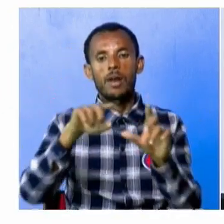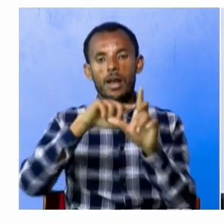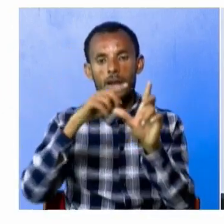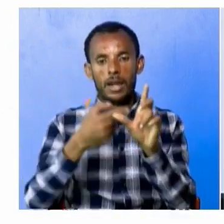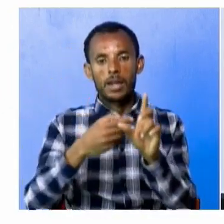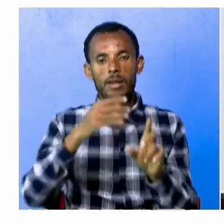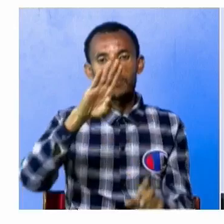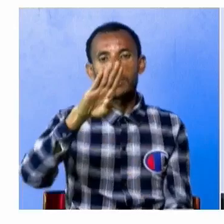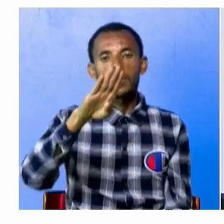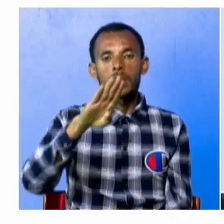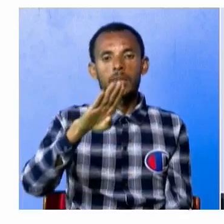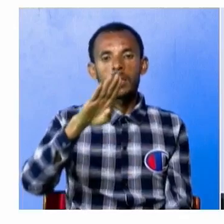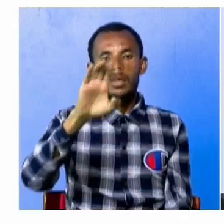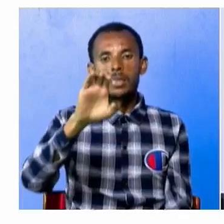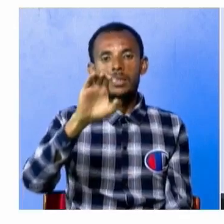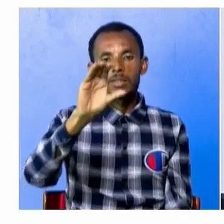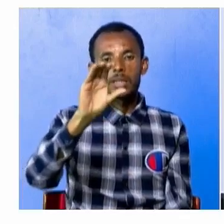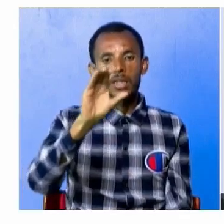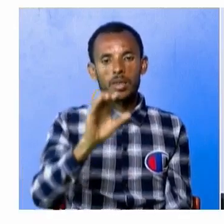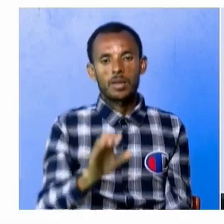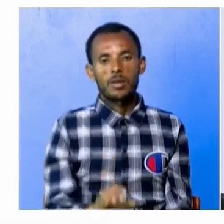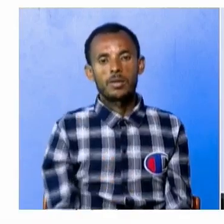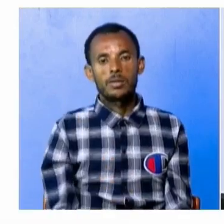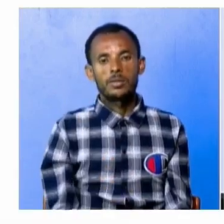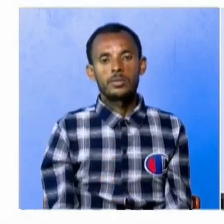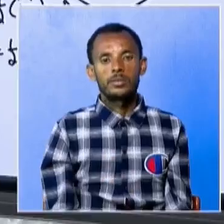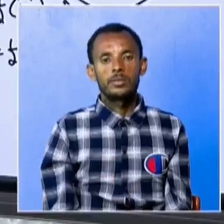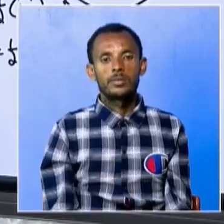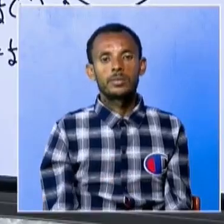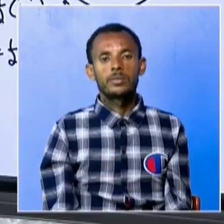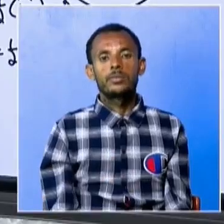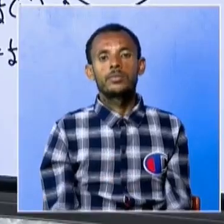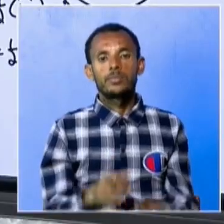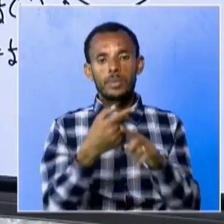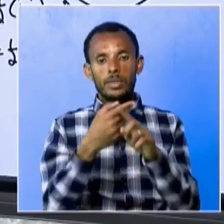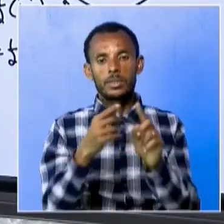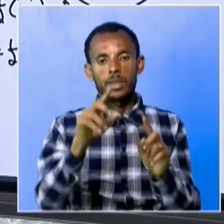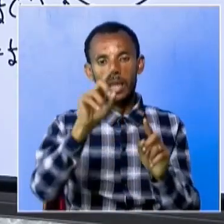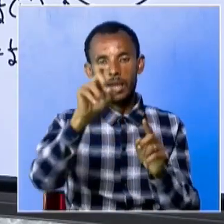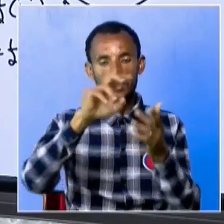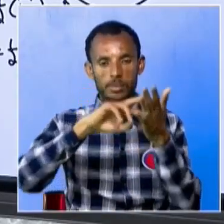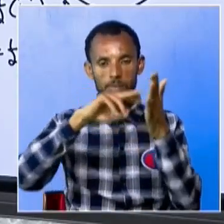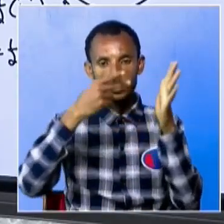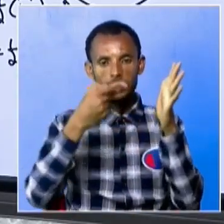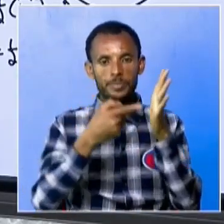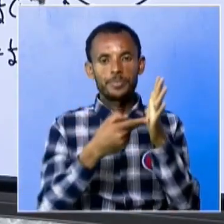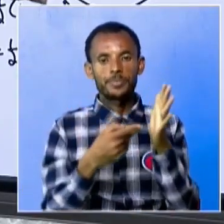angle BEC, okay? But X means